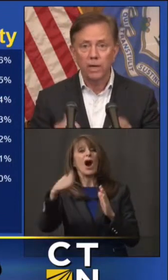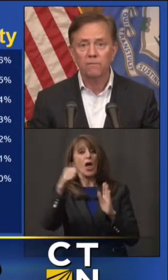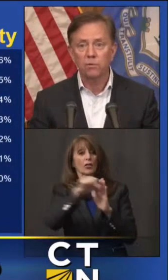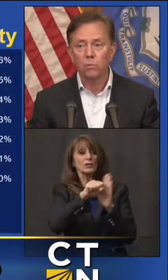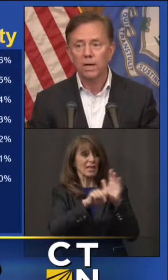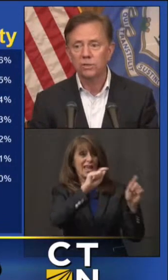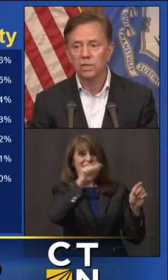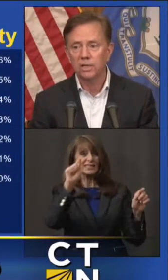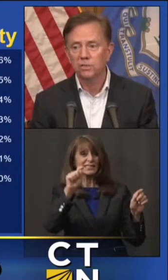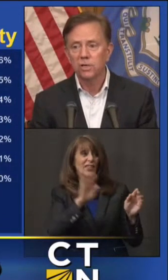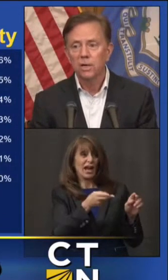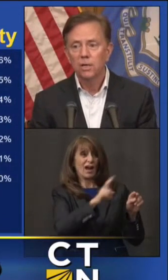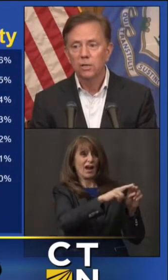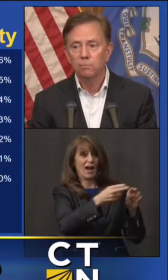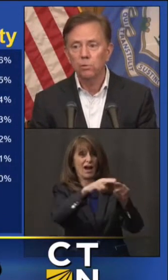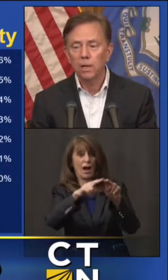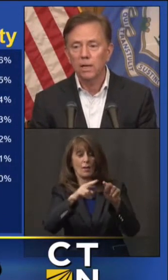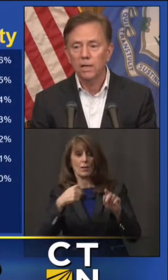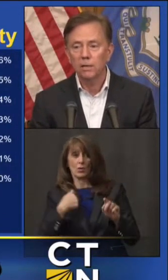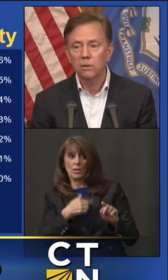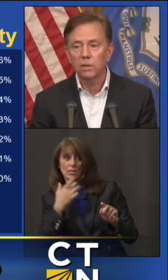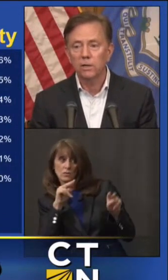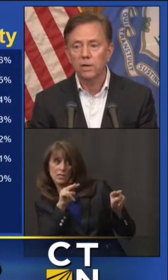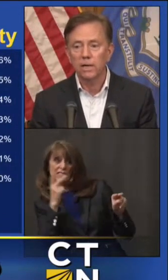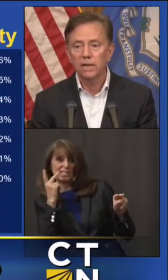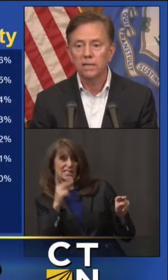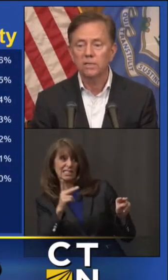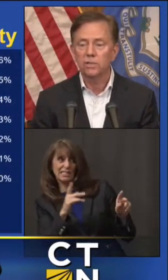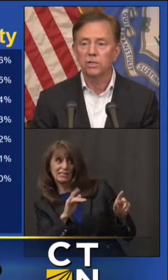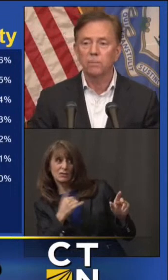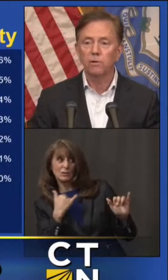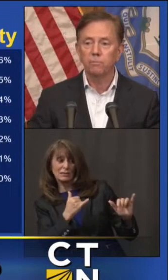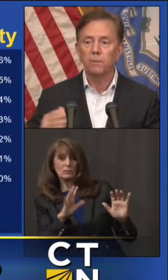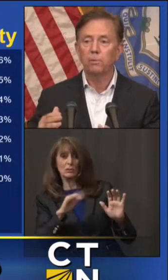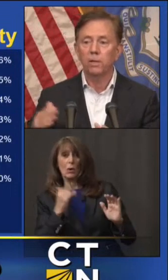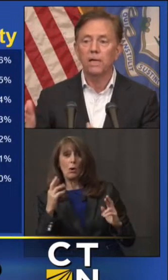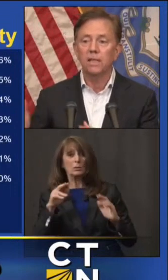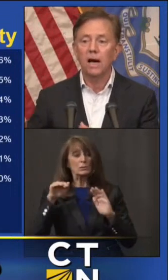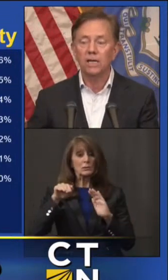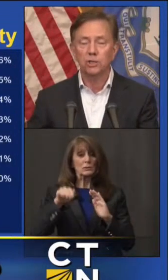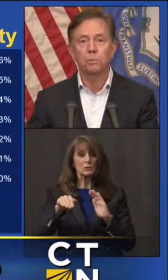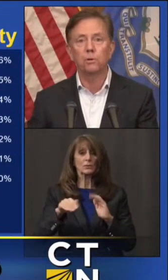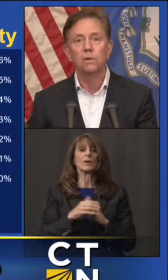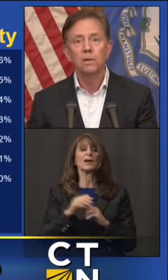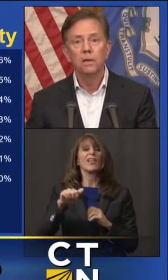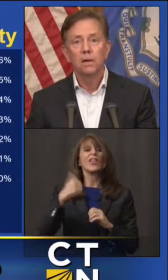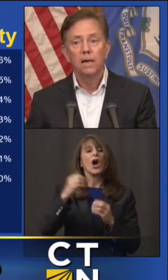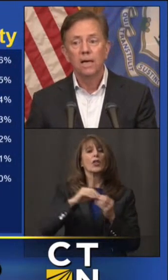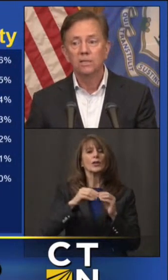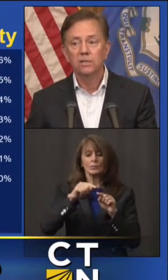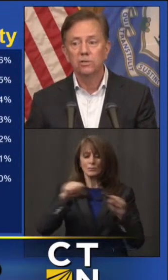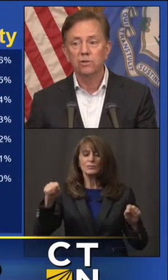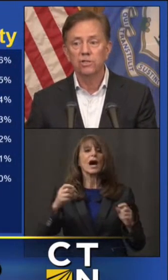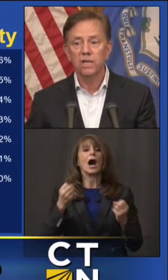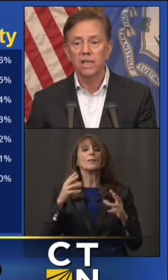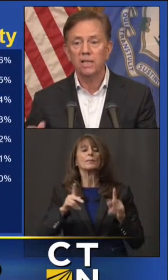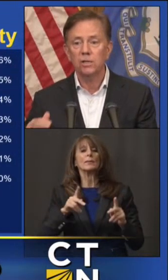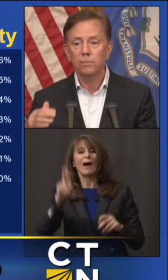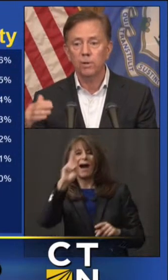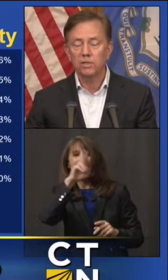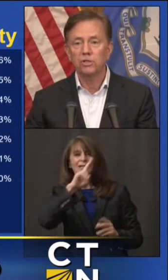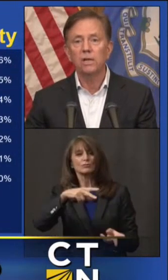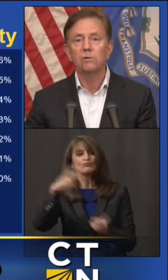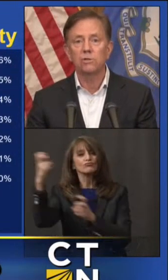we have to watch this. The blue line, on the other hand, is the number of people in the hospital. And so you see that